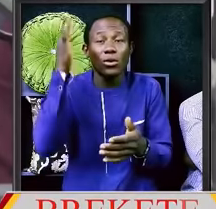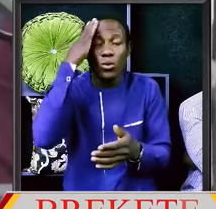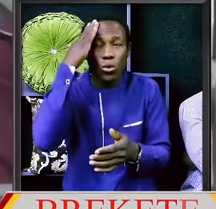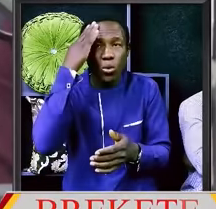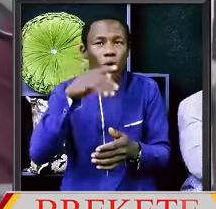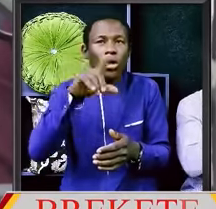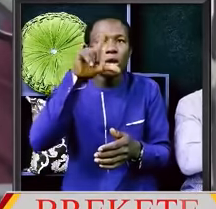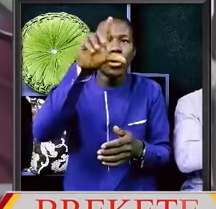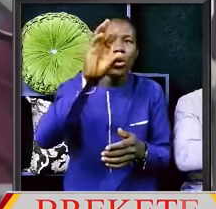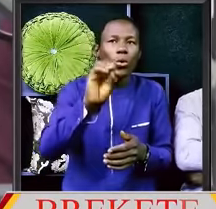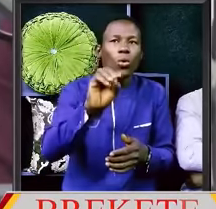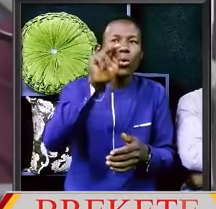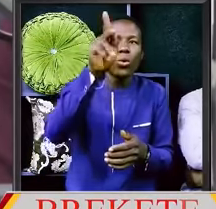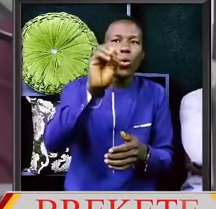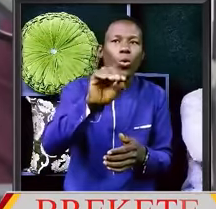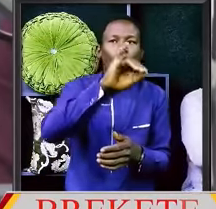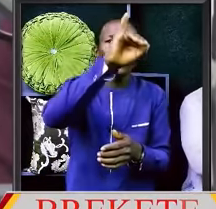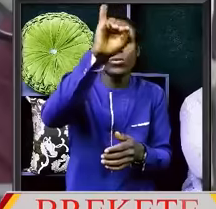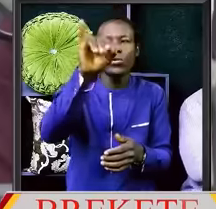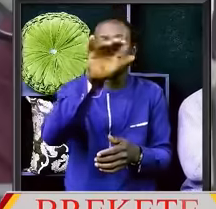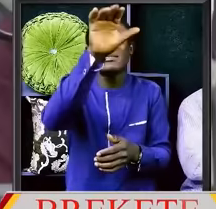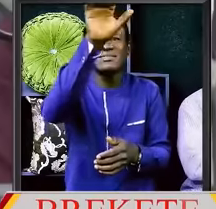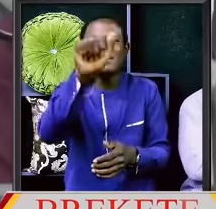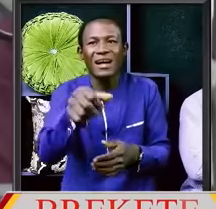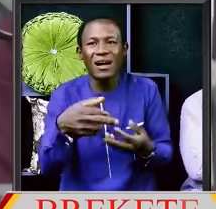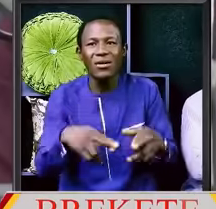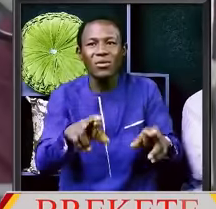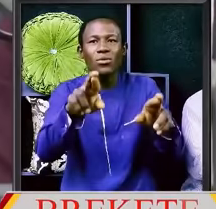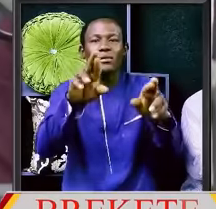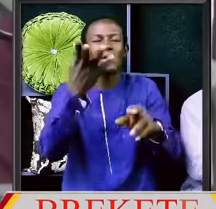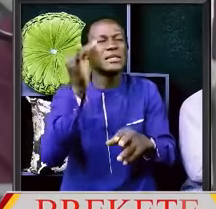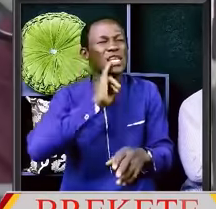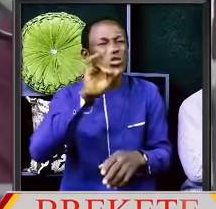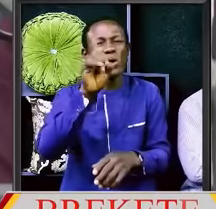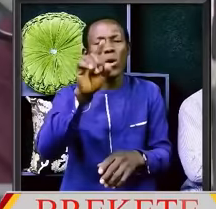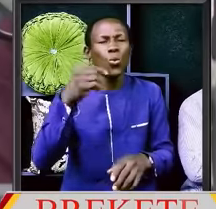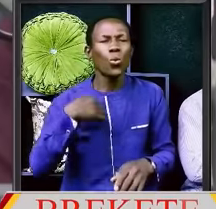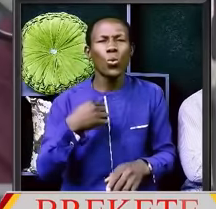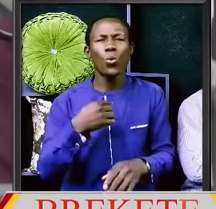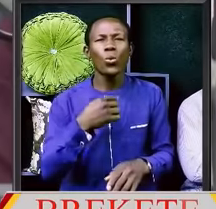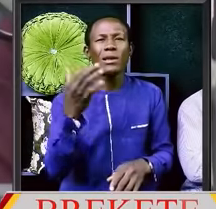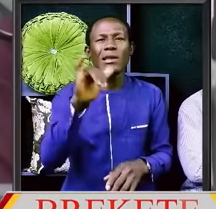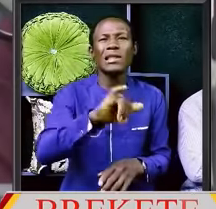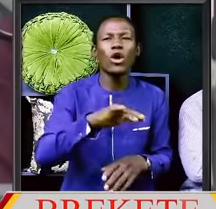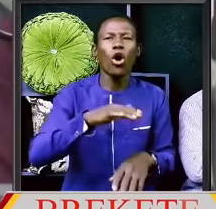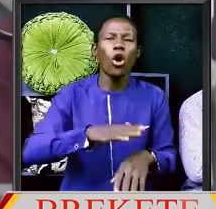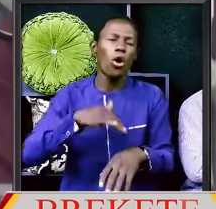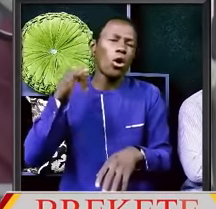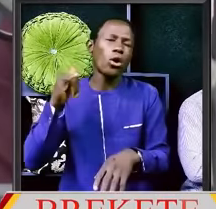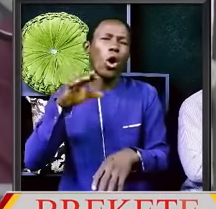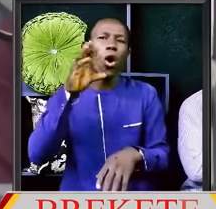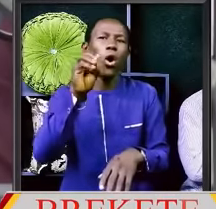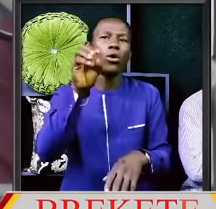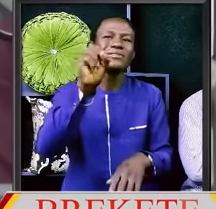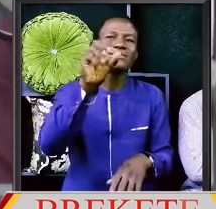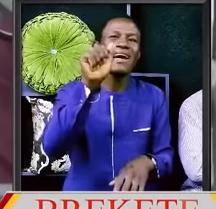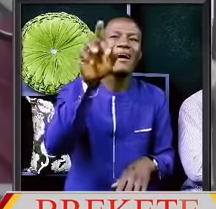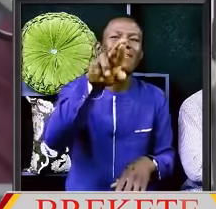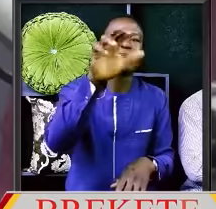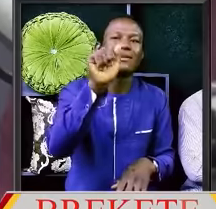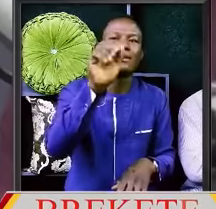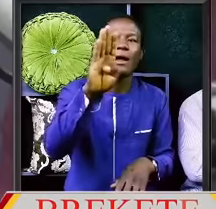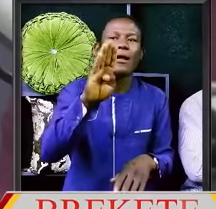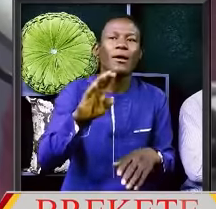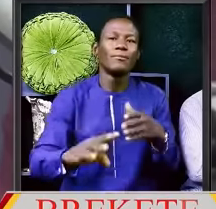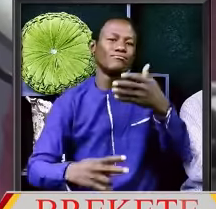Bridge. Very dangerous bridge. Before the place, now one of our tire burst, and before they struggle, they near the bridge, the